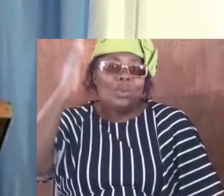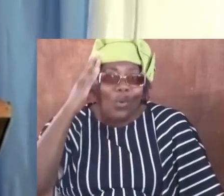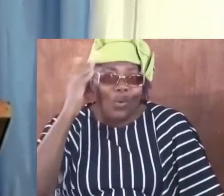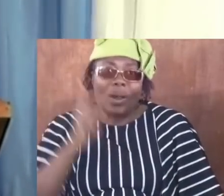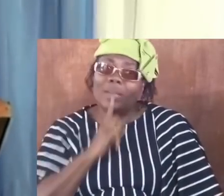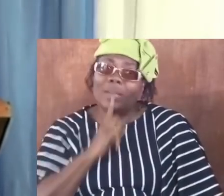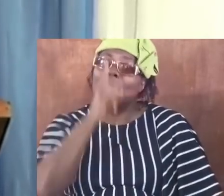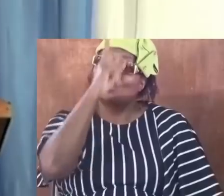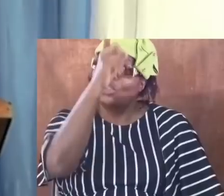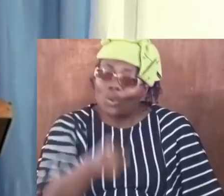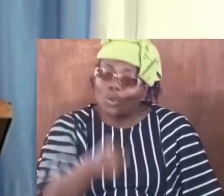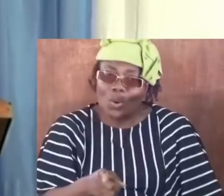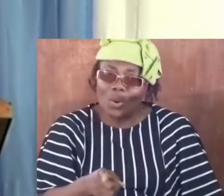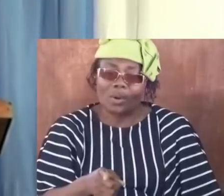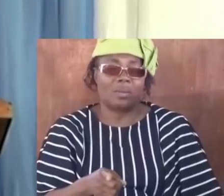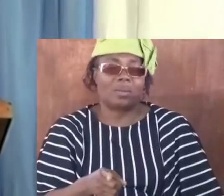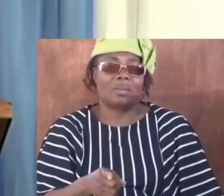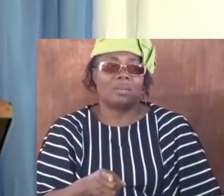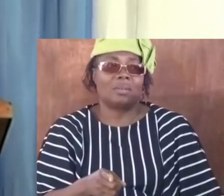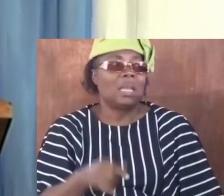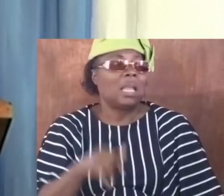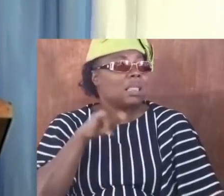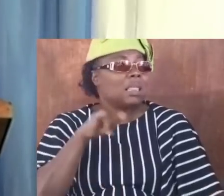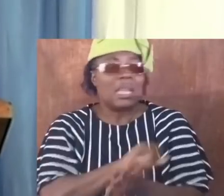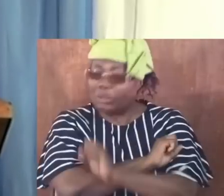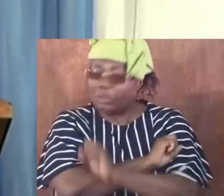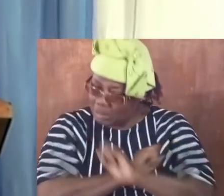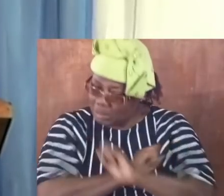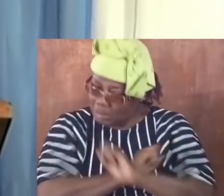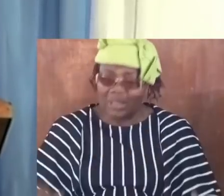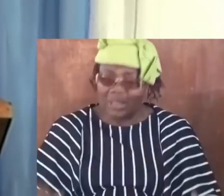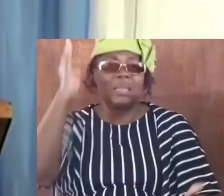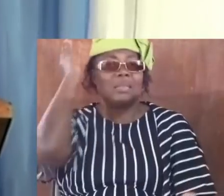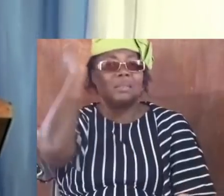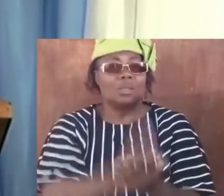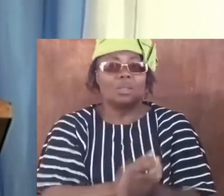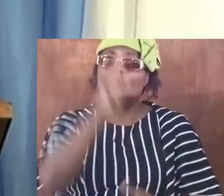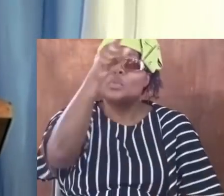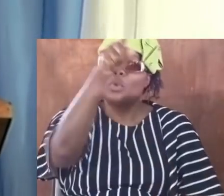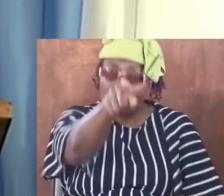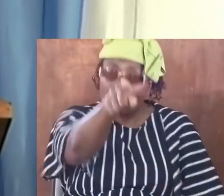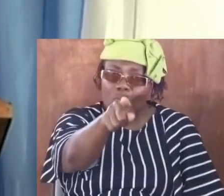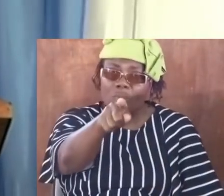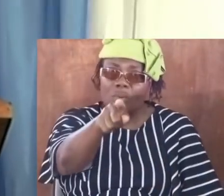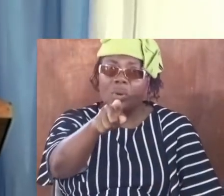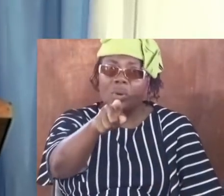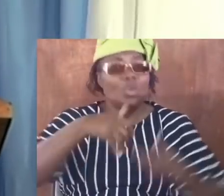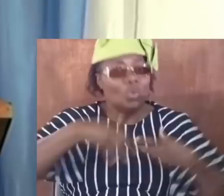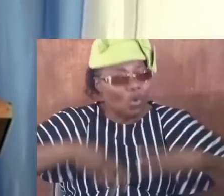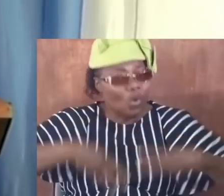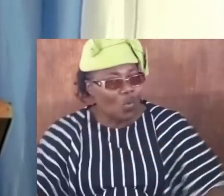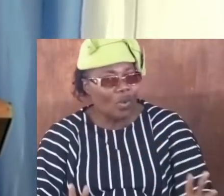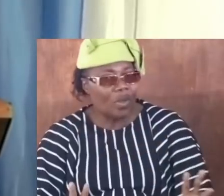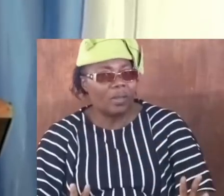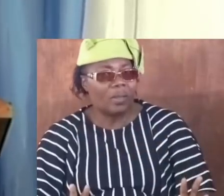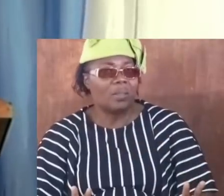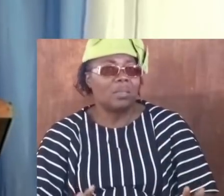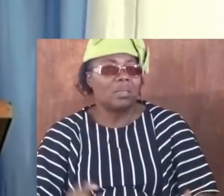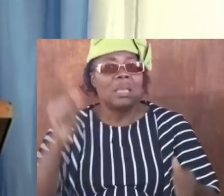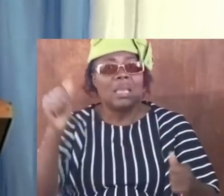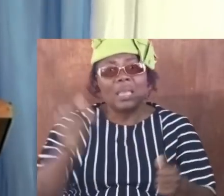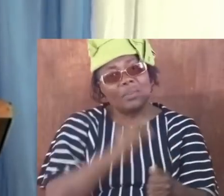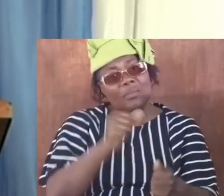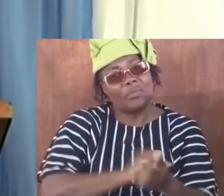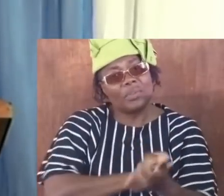you. And I charge us, don't let anything stop you on your way. To every